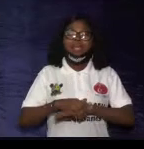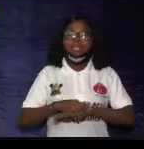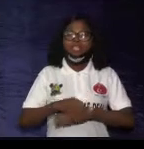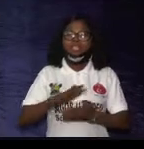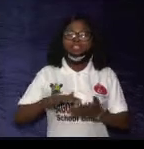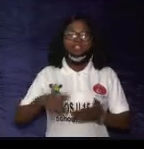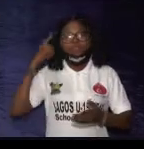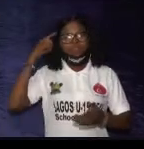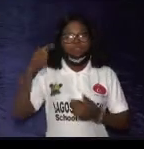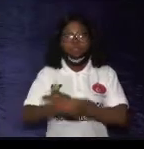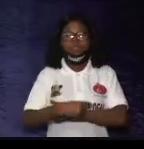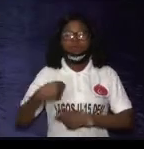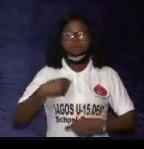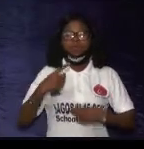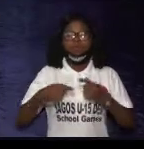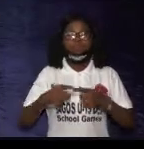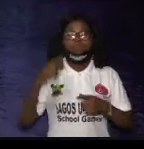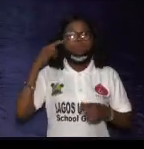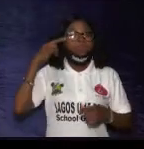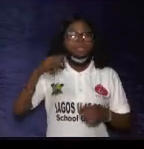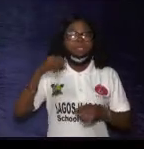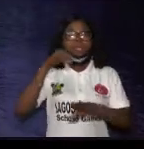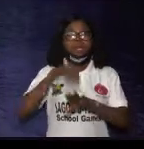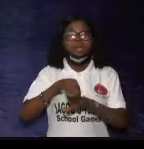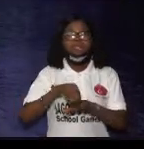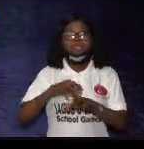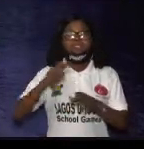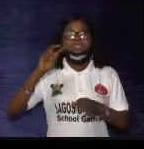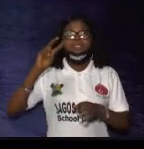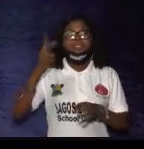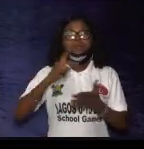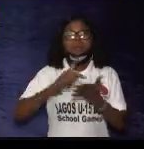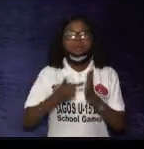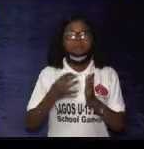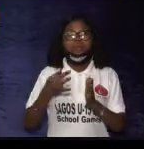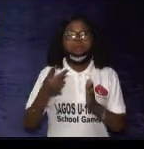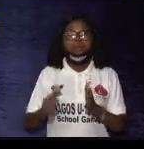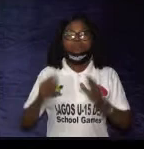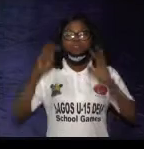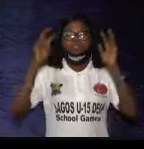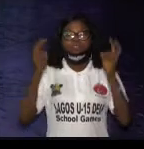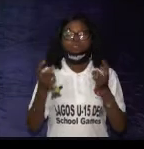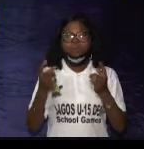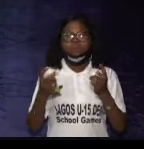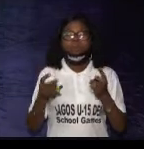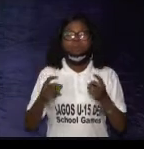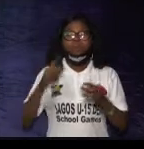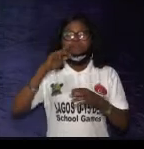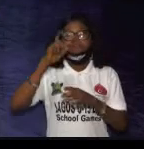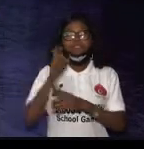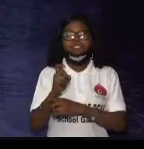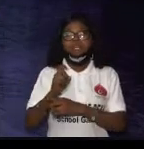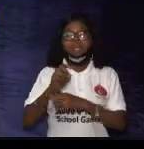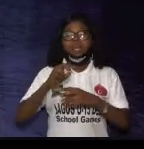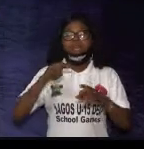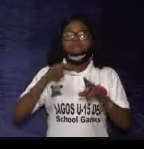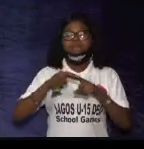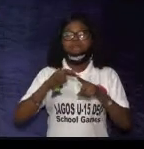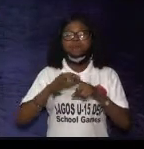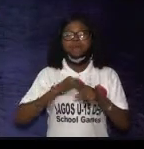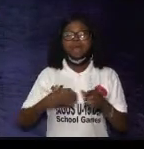In our English studies lesson today, we'll be looking at the second part of the topic, phrasal